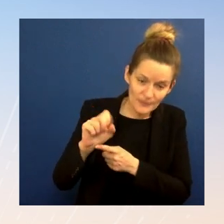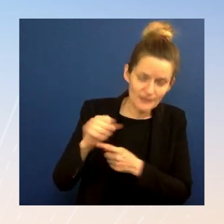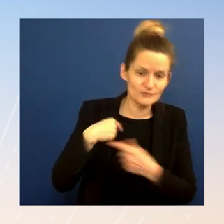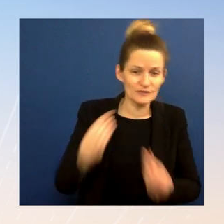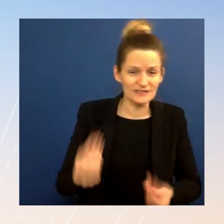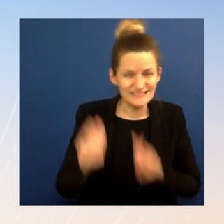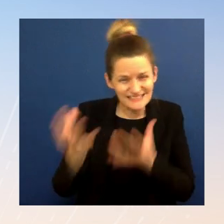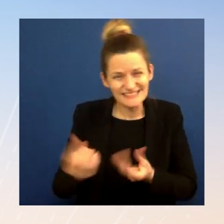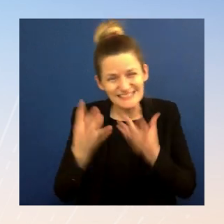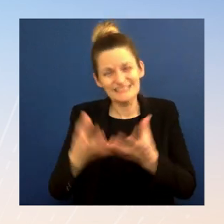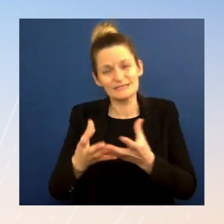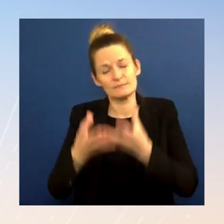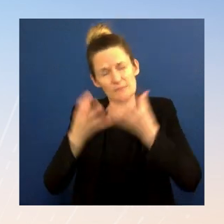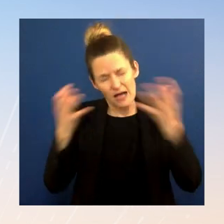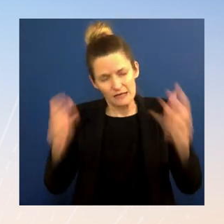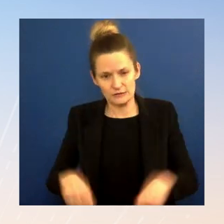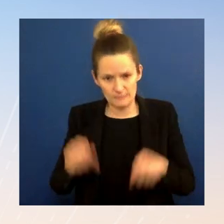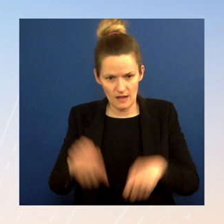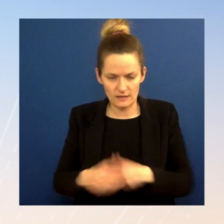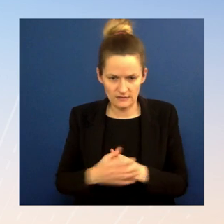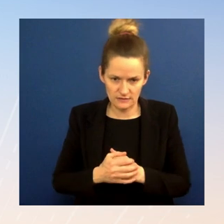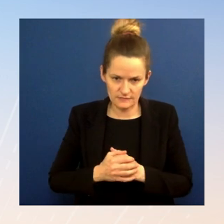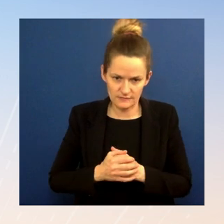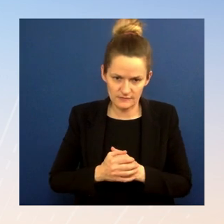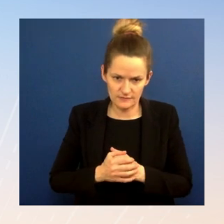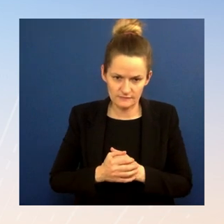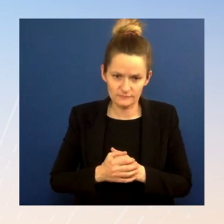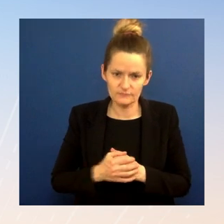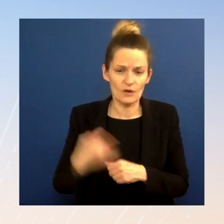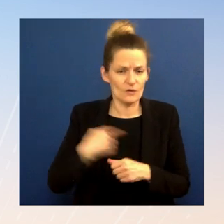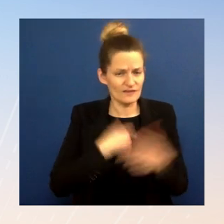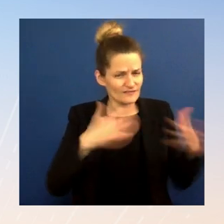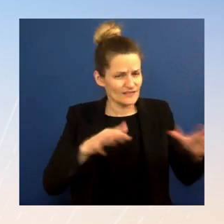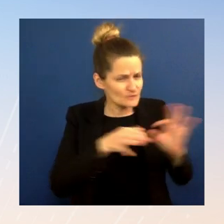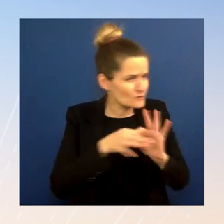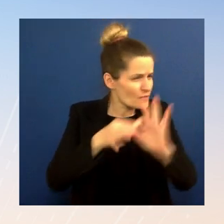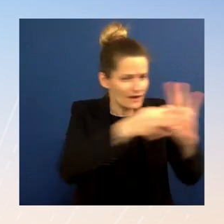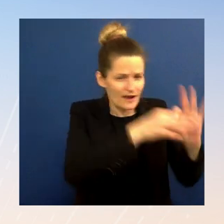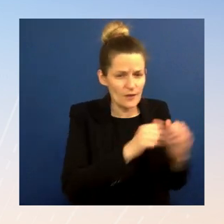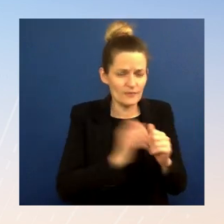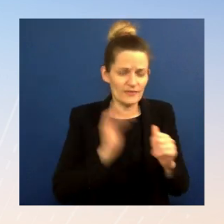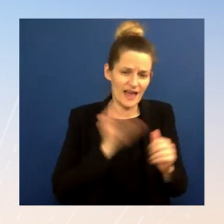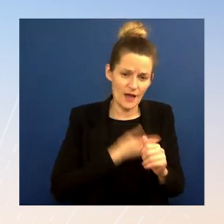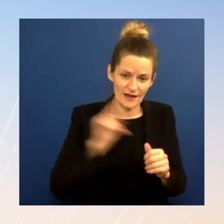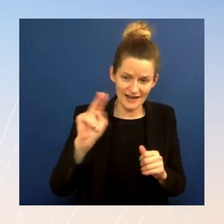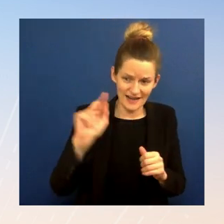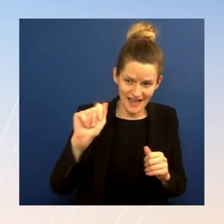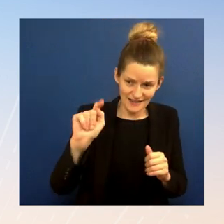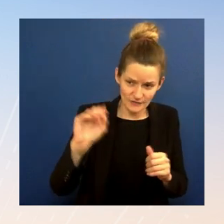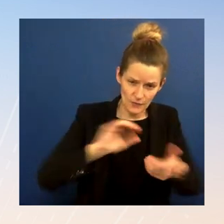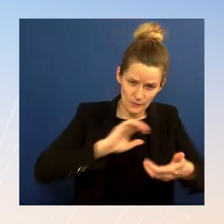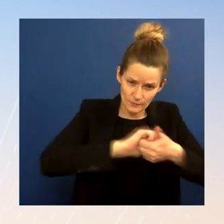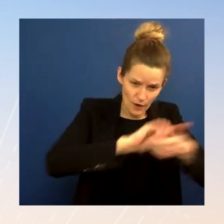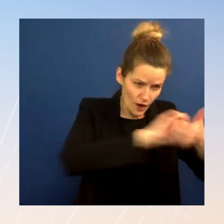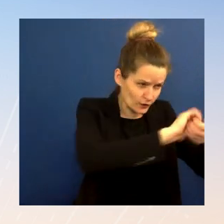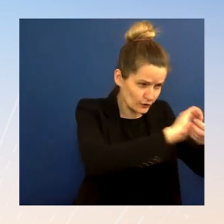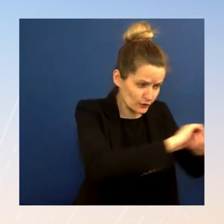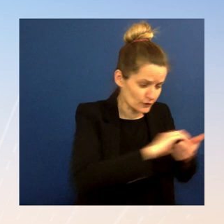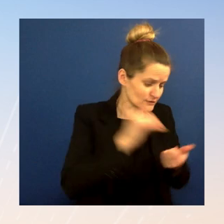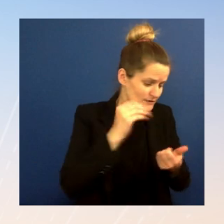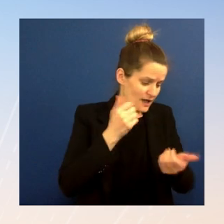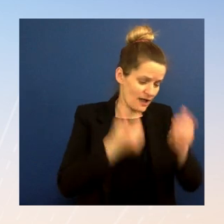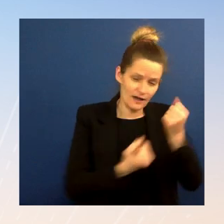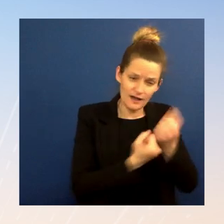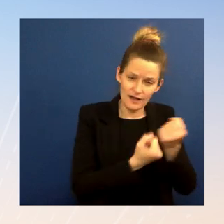system and in coordination with our NATO partners and allies. But we know we support a range of ideas being put out there. We'll discuss it with the Europeans